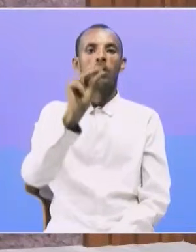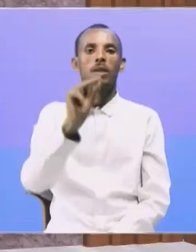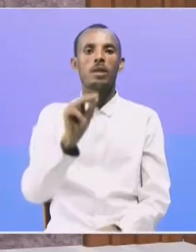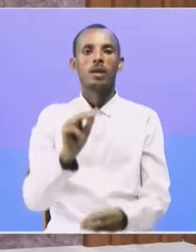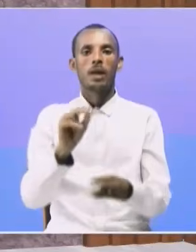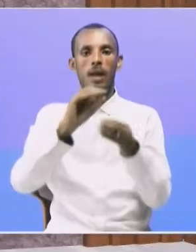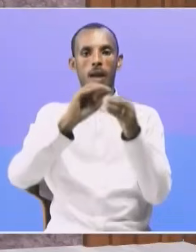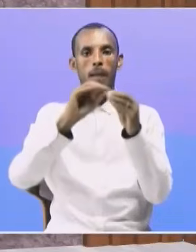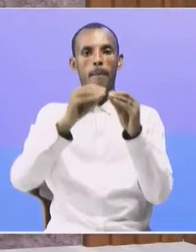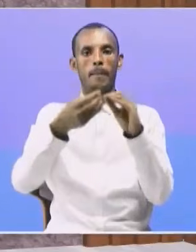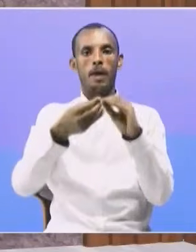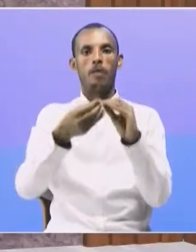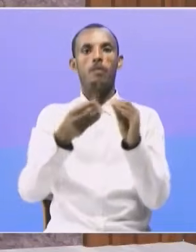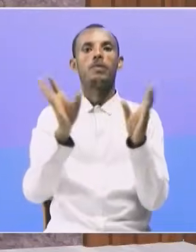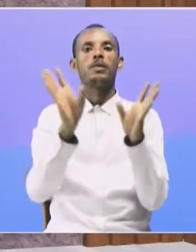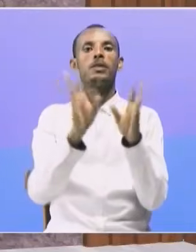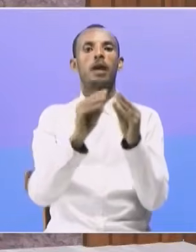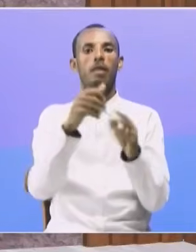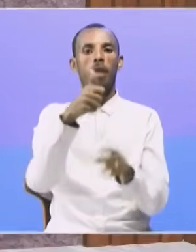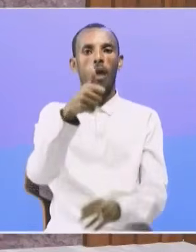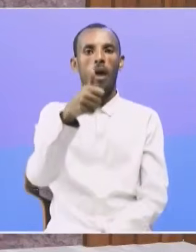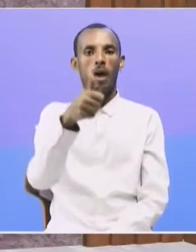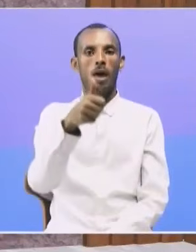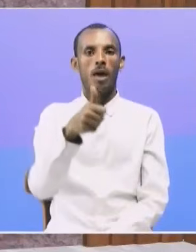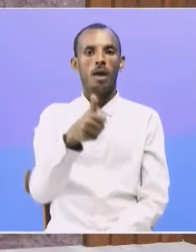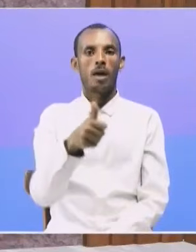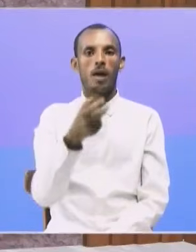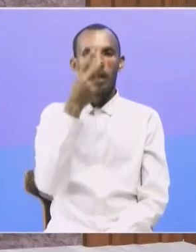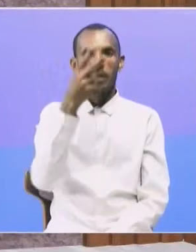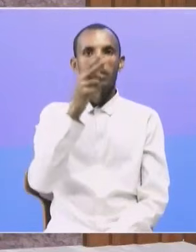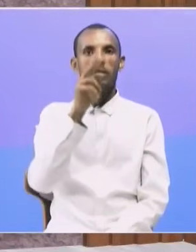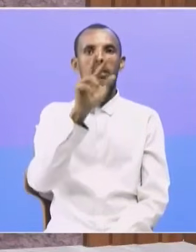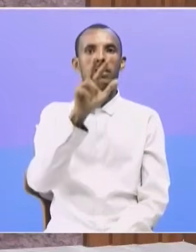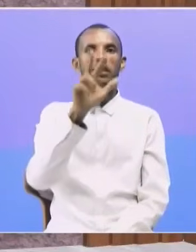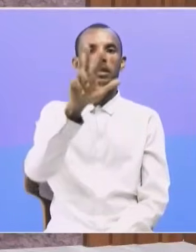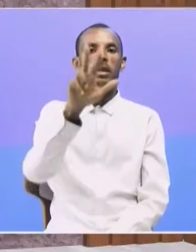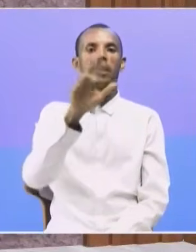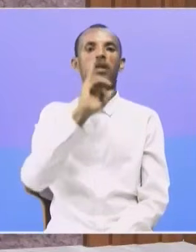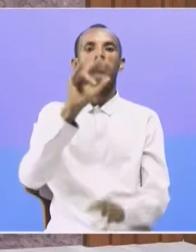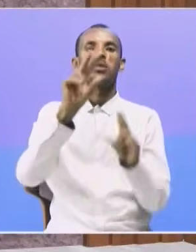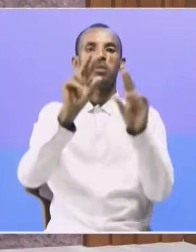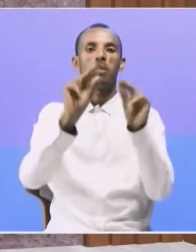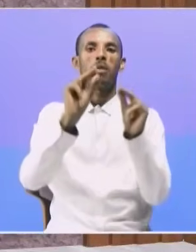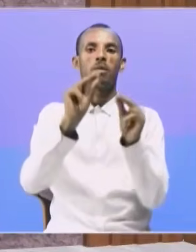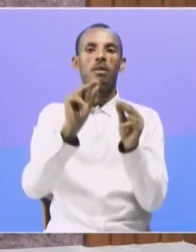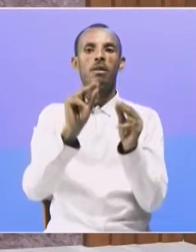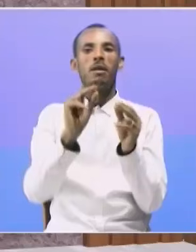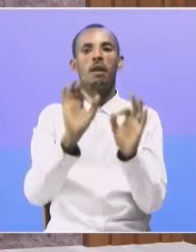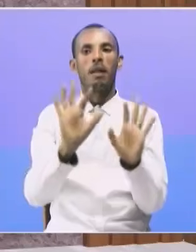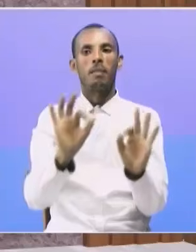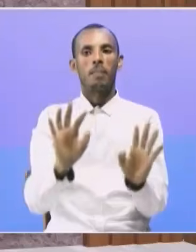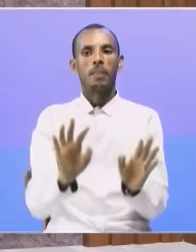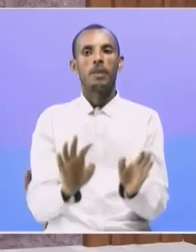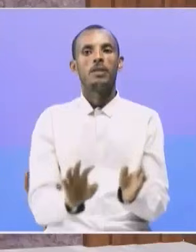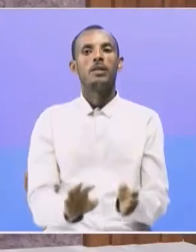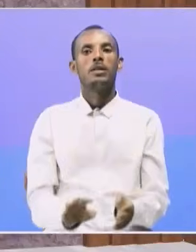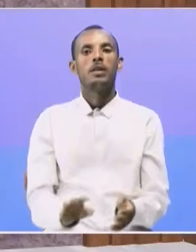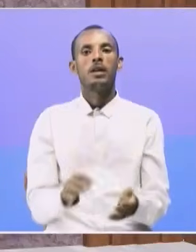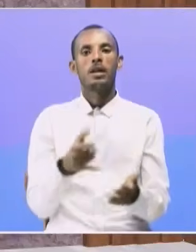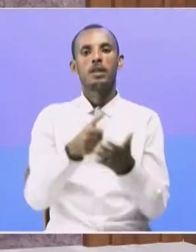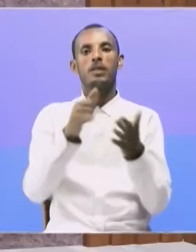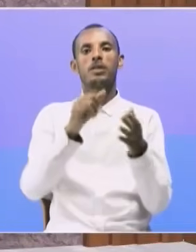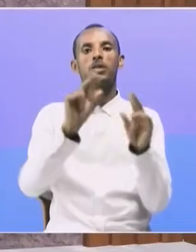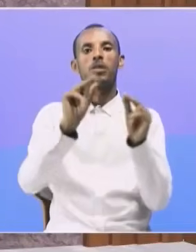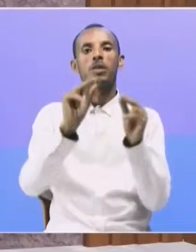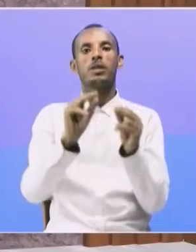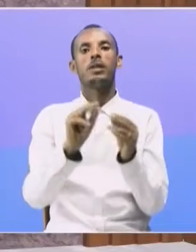member of set A. So let's search 3 here. It's not there. Therefore, 3 is not a member of set